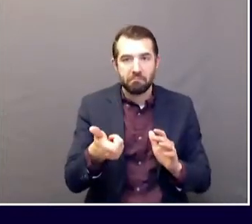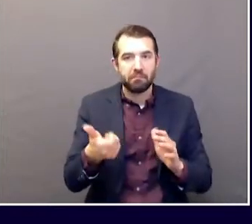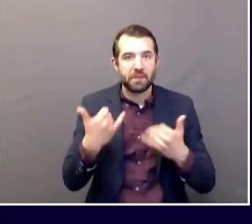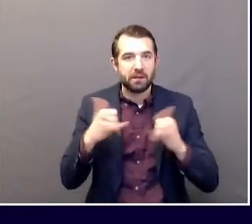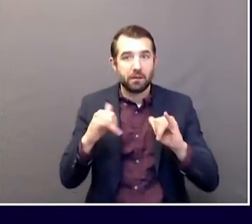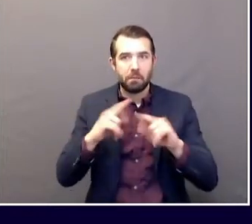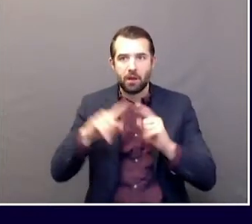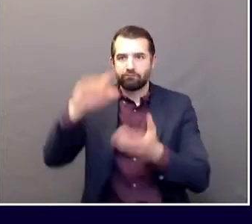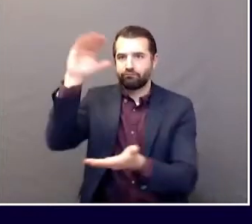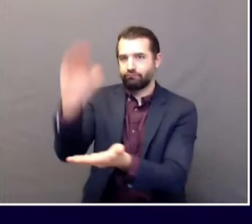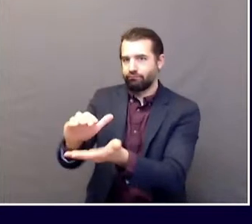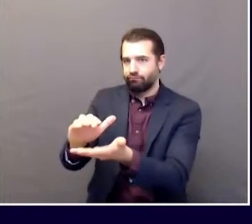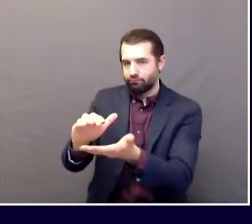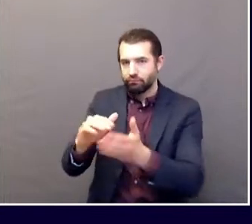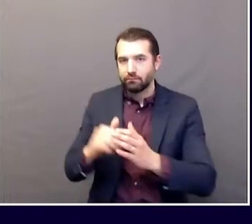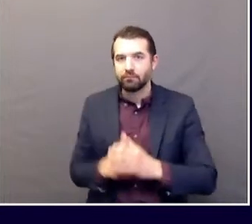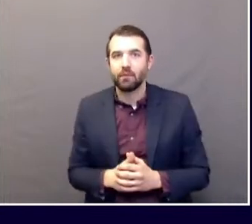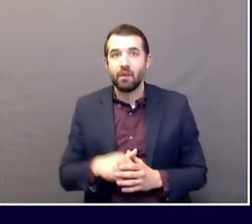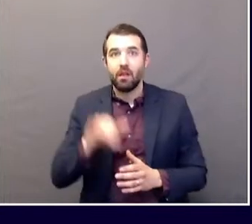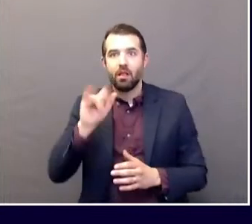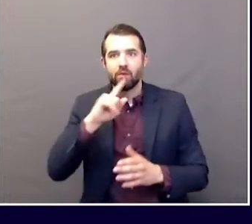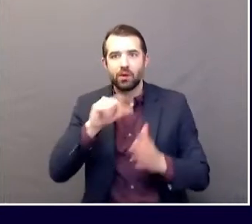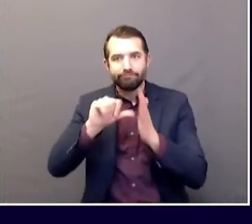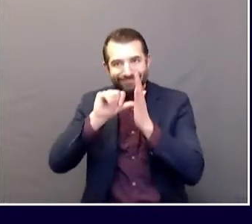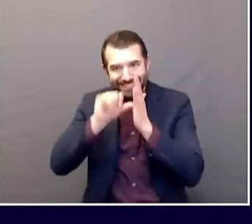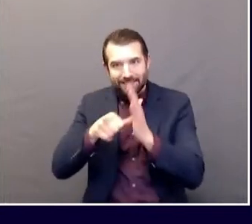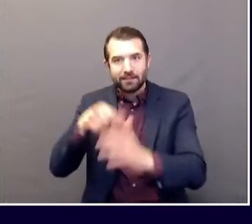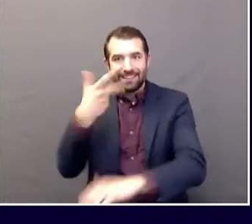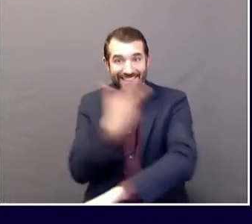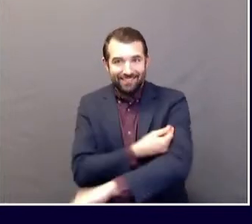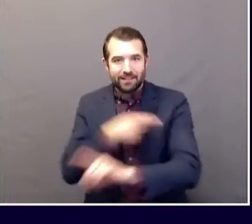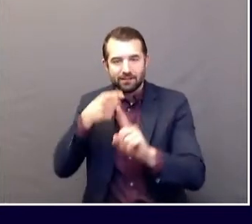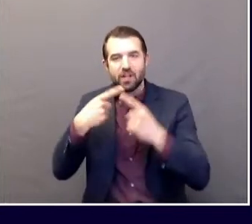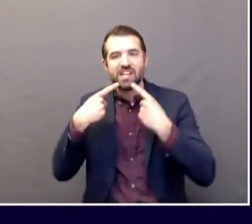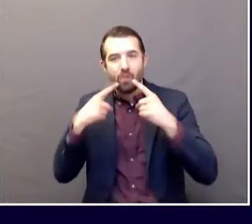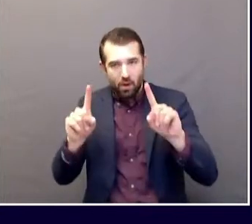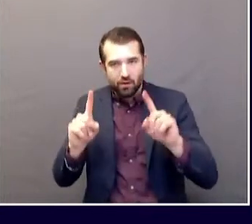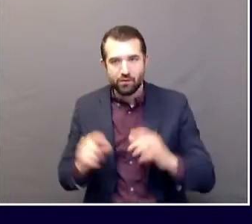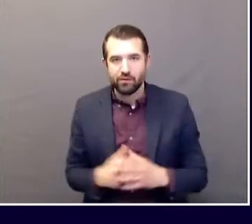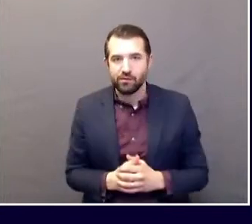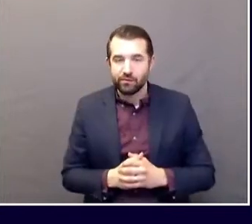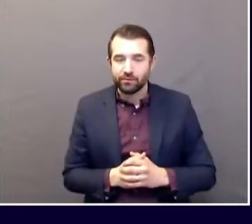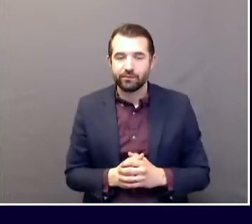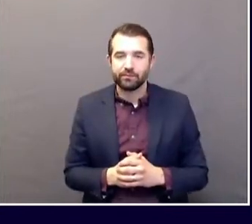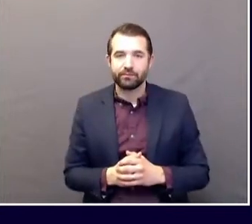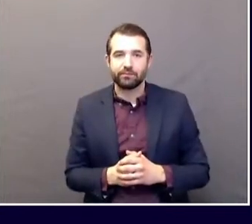vaccines. Thank you. Let me turn it to Robbie Feinberg next.